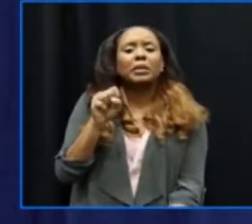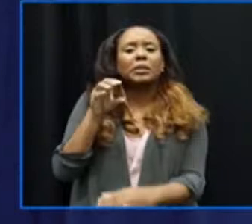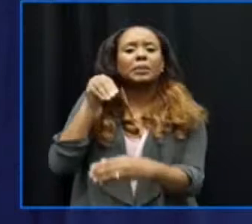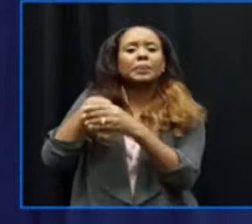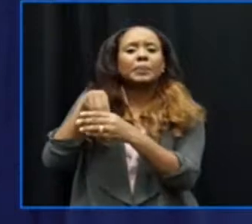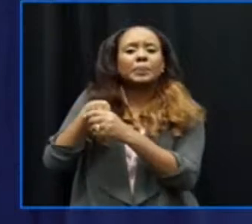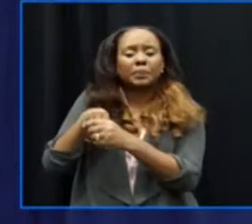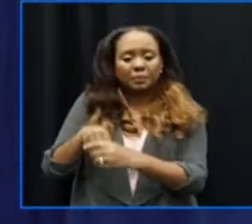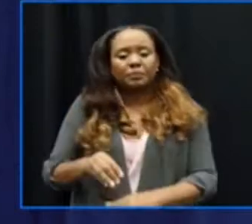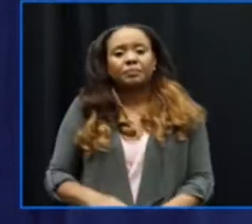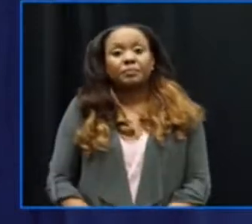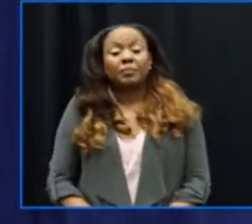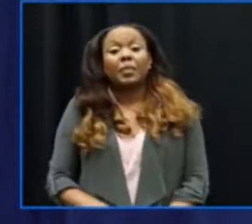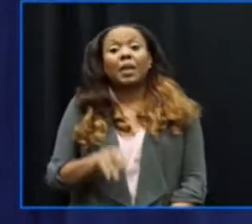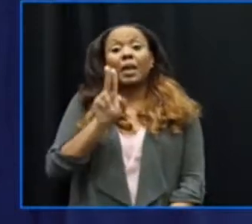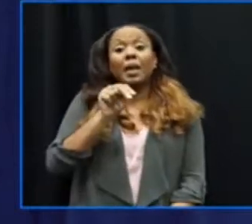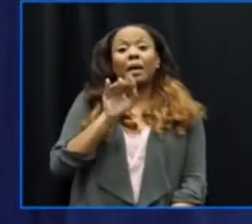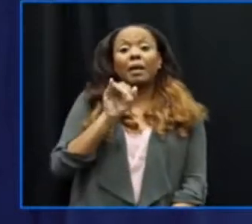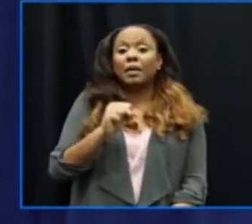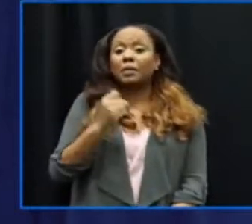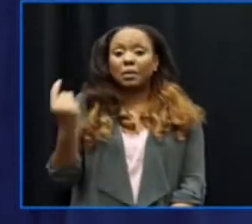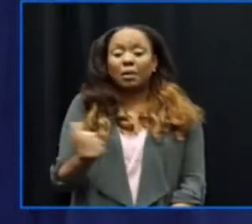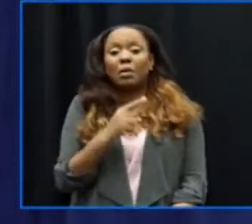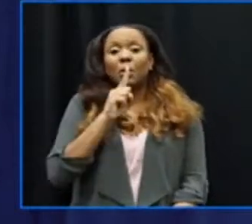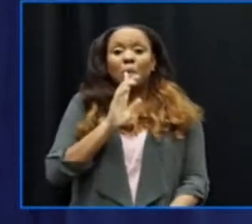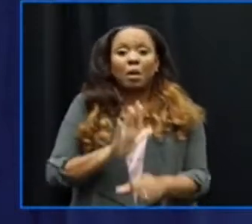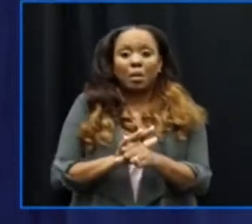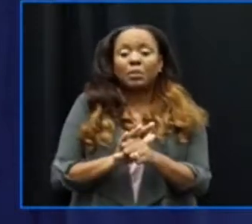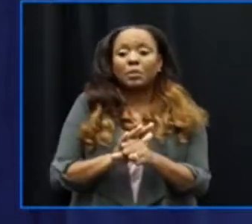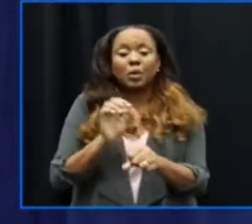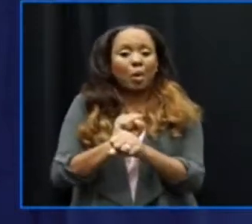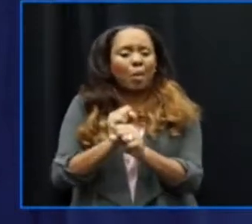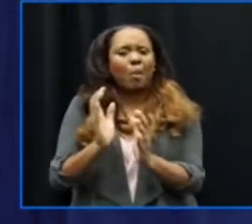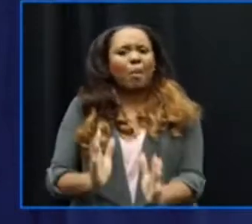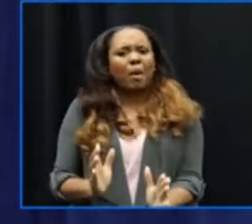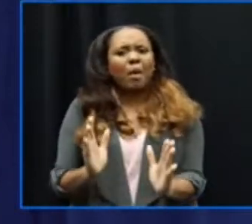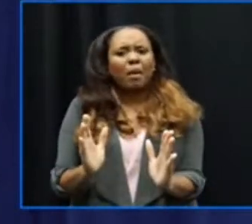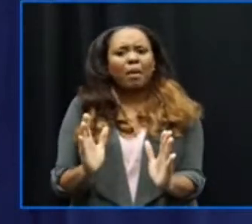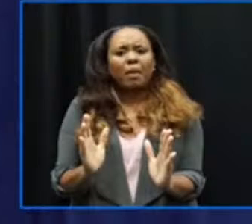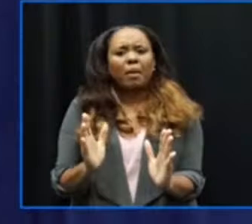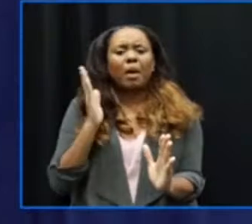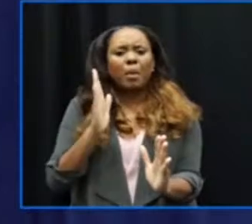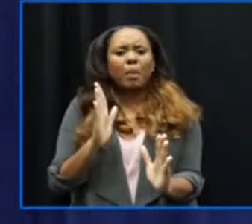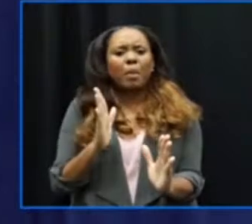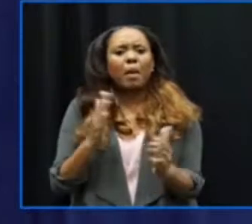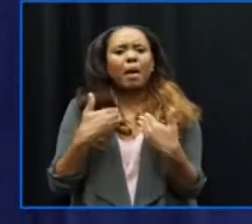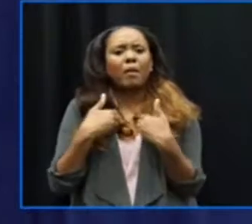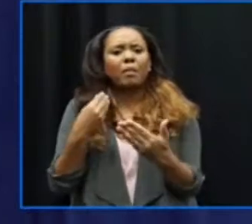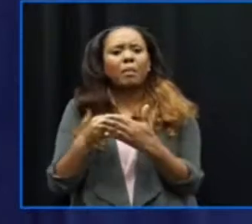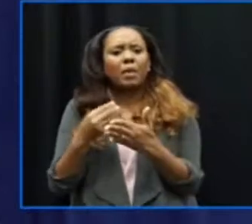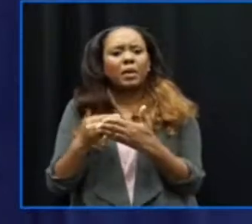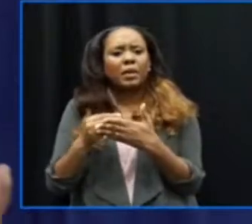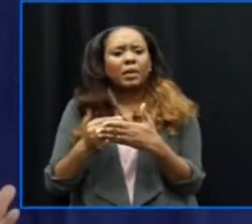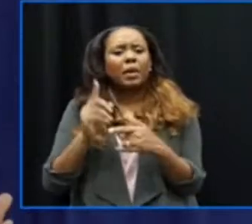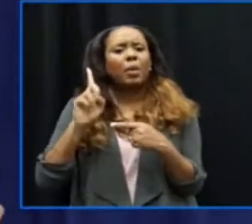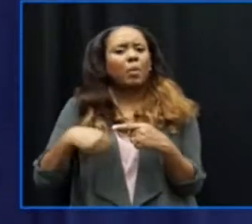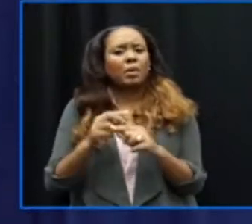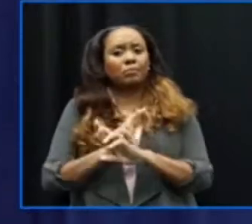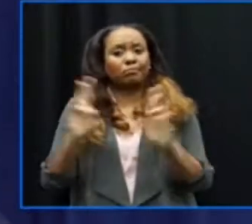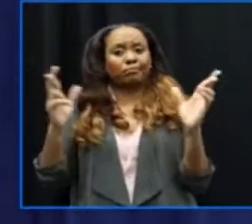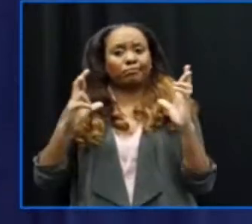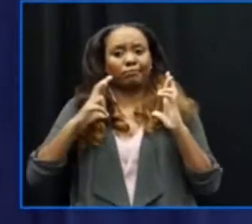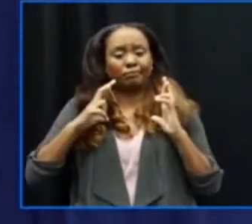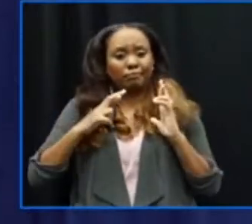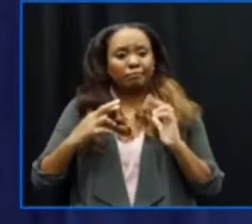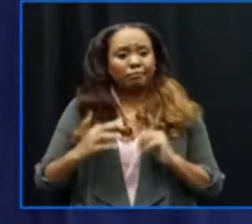NIS makes to workers and eventual pensioners. And it's important, therefore, that the government and